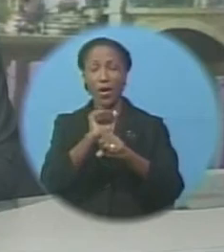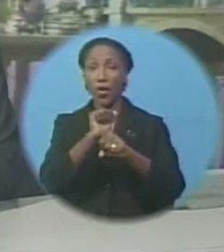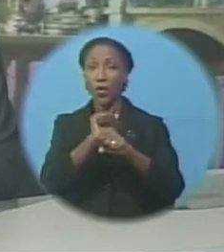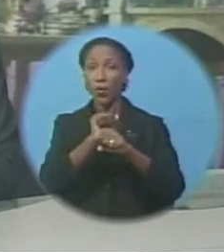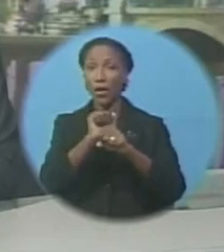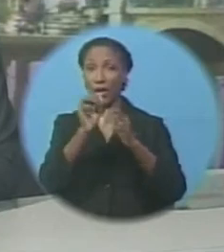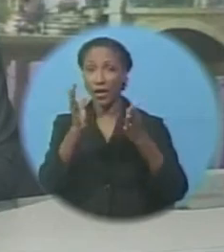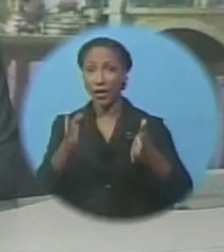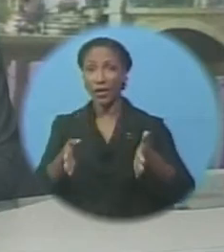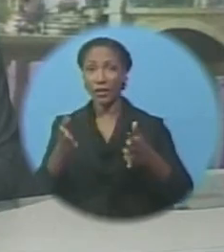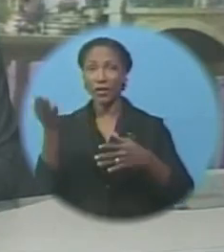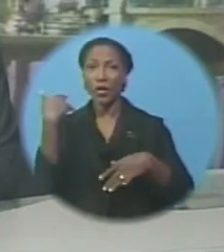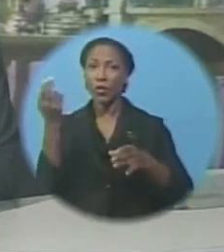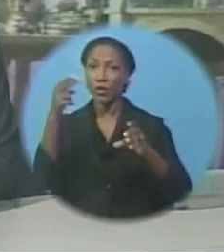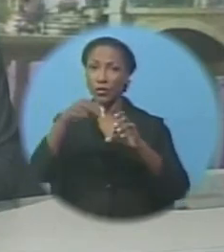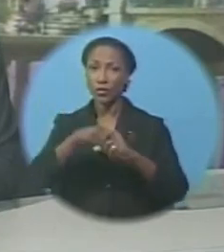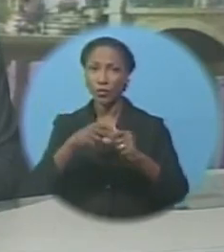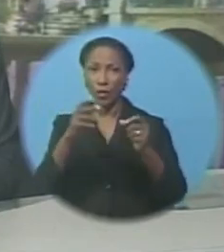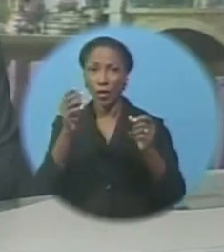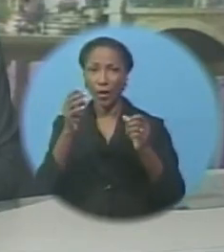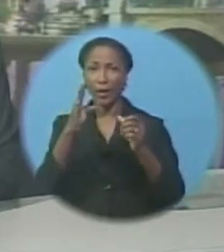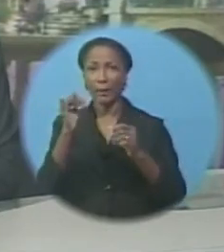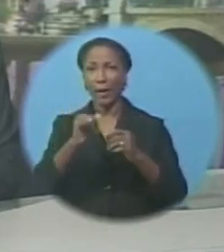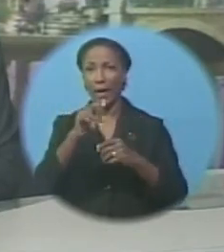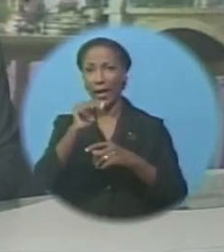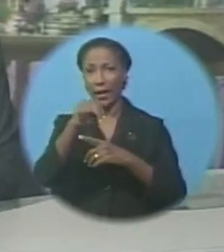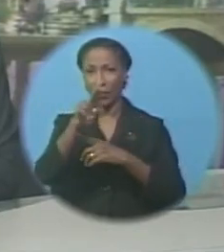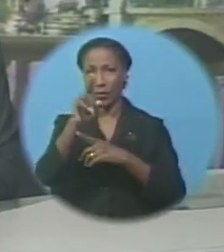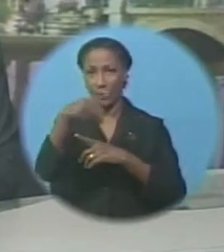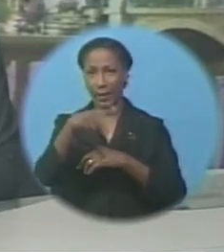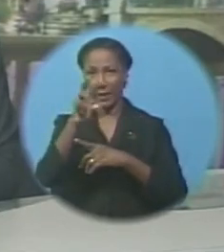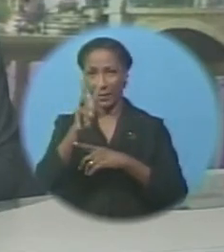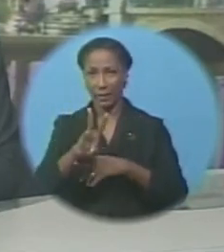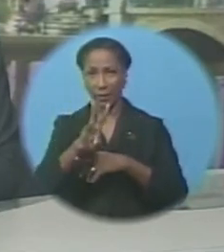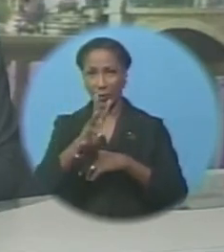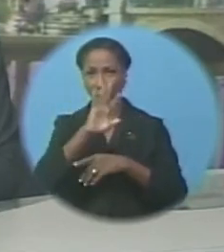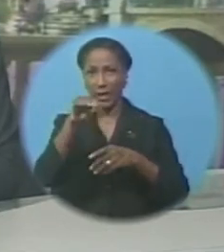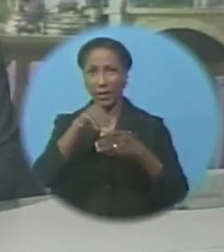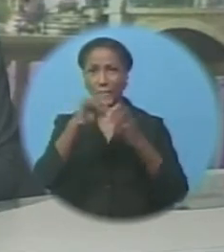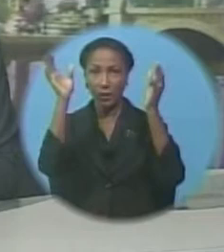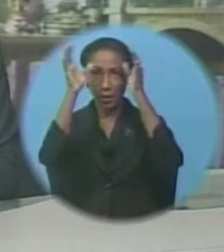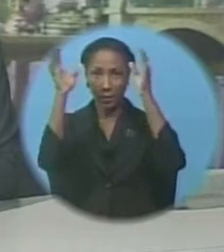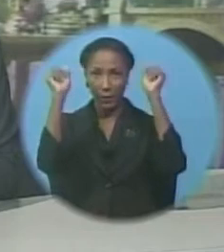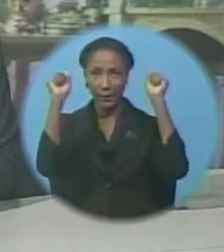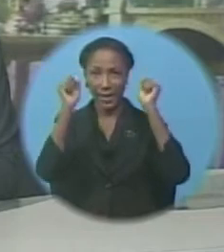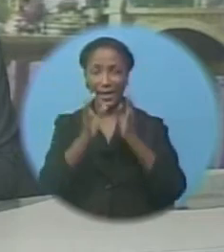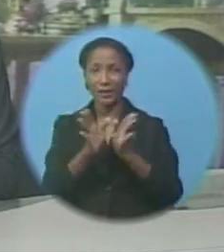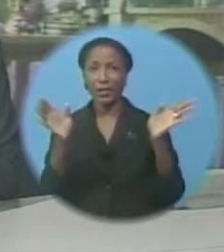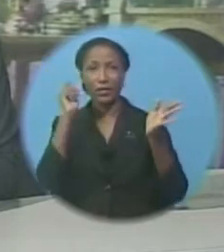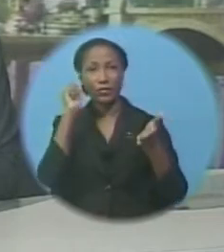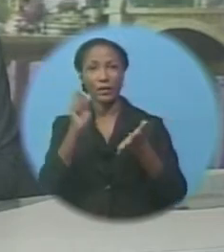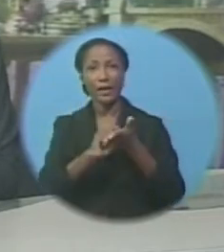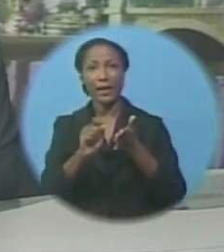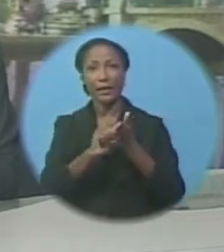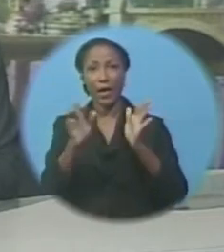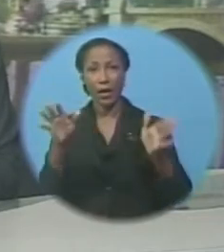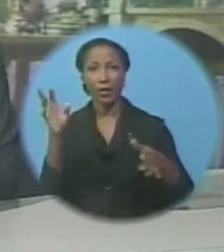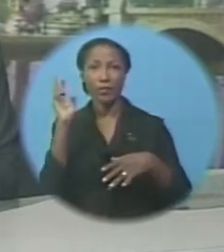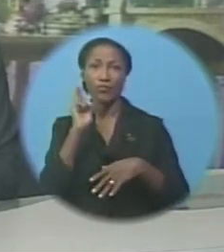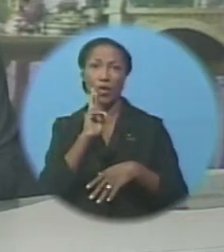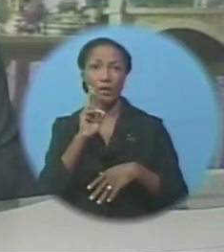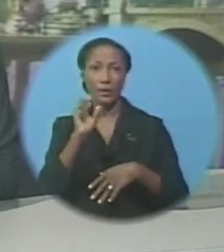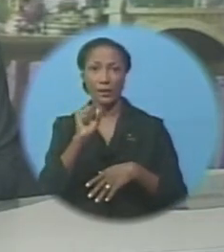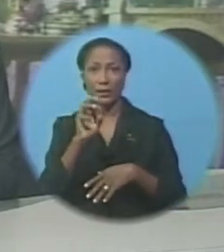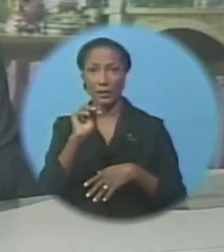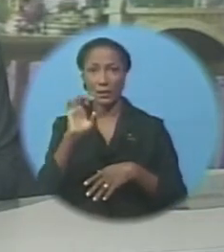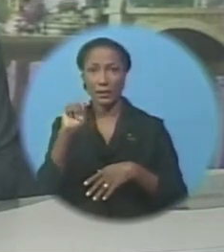were joined by representatives from the NUPW, including President Akani McDowell and General Secretary Rosalind Smith. Ms. Smith says